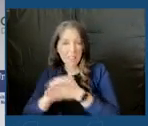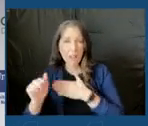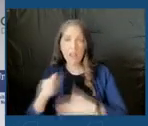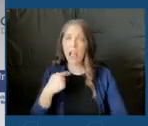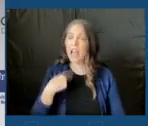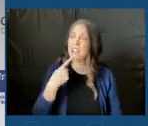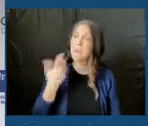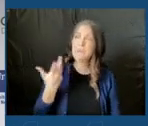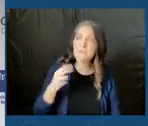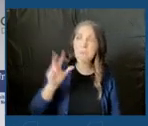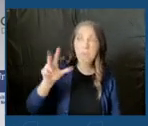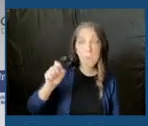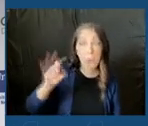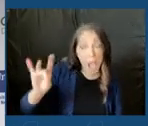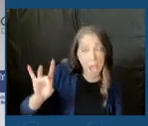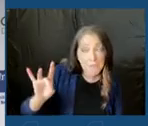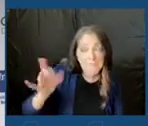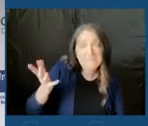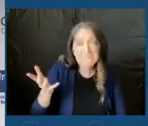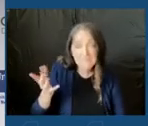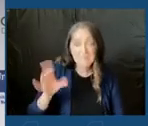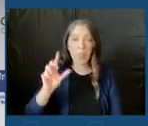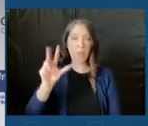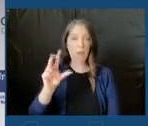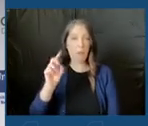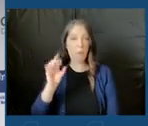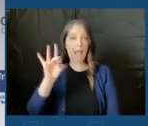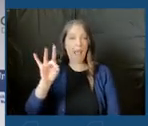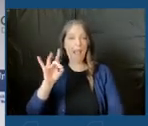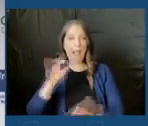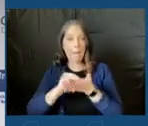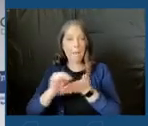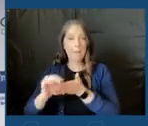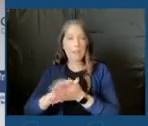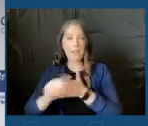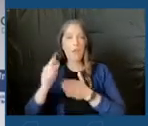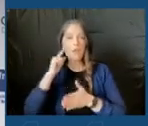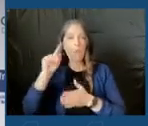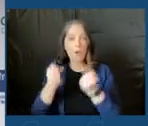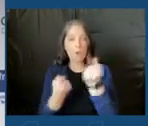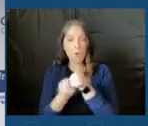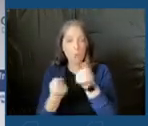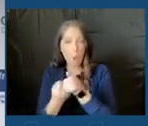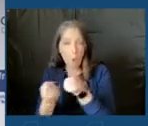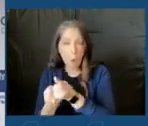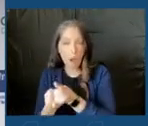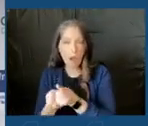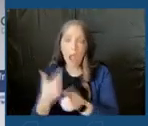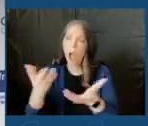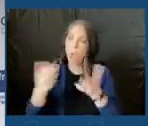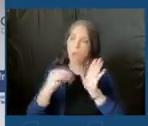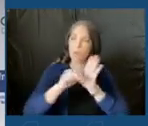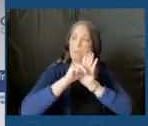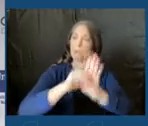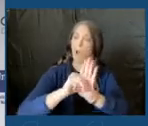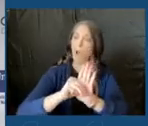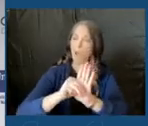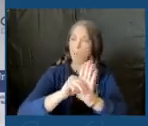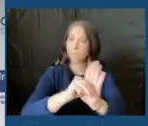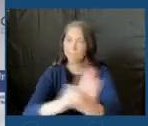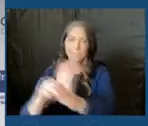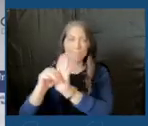3.8? $3.8 million to support your services, and I want this to be a model for the rest of the nation.